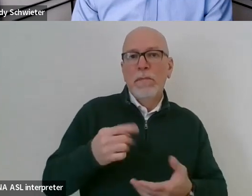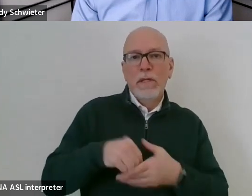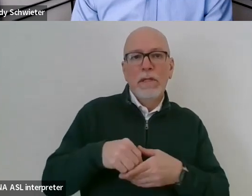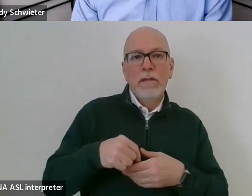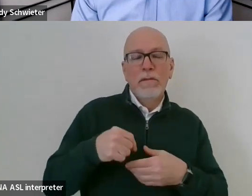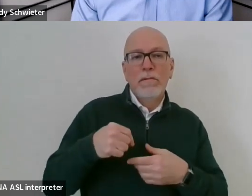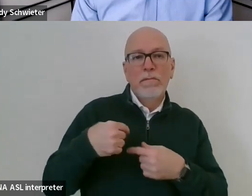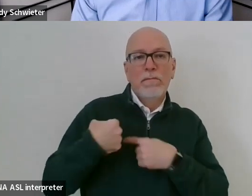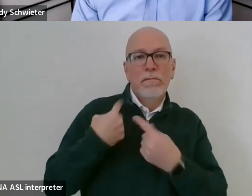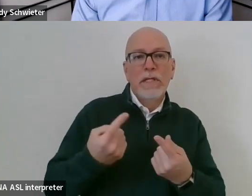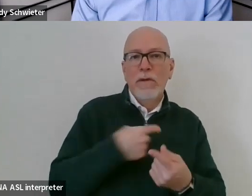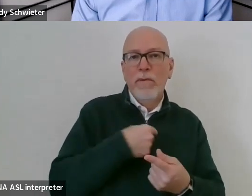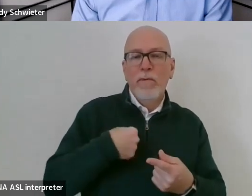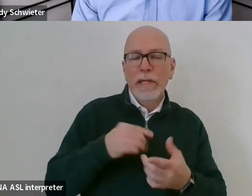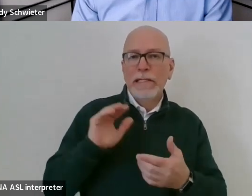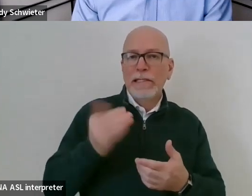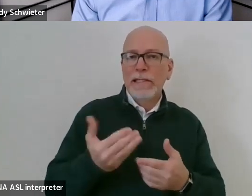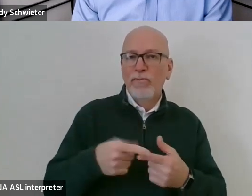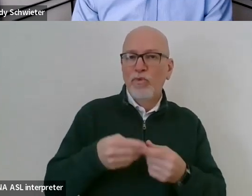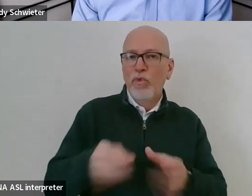decades, we are losing sight of.